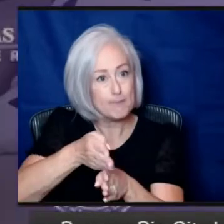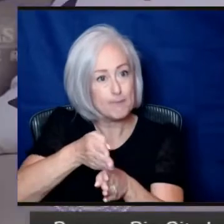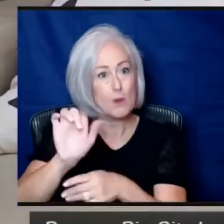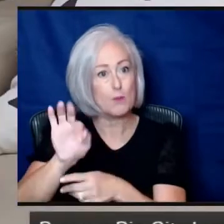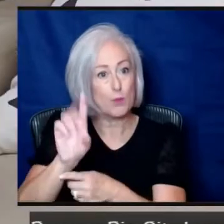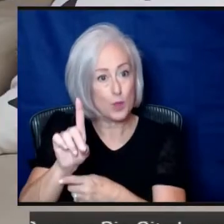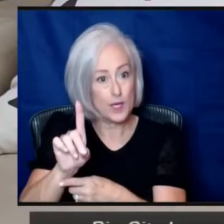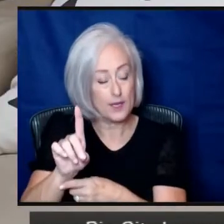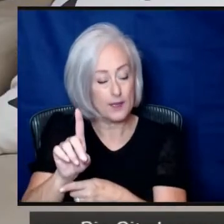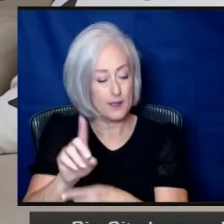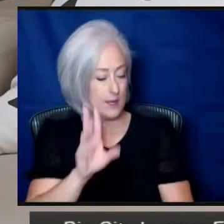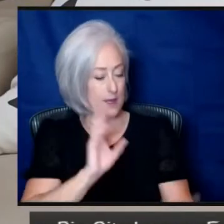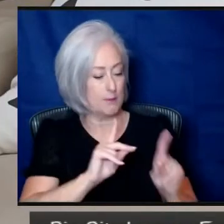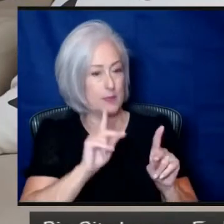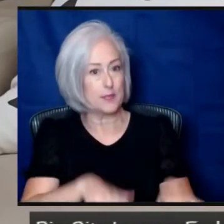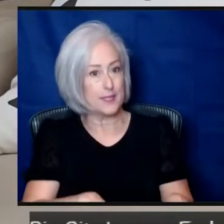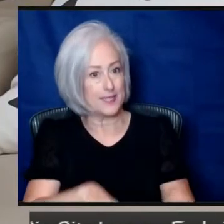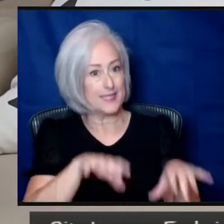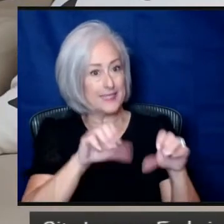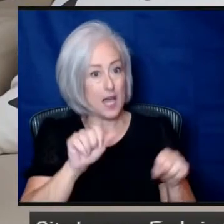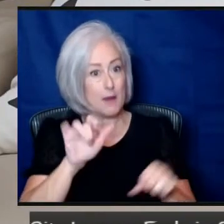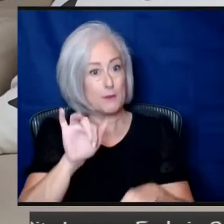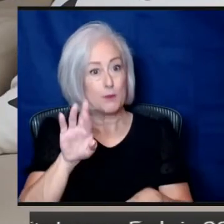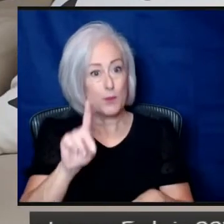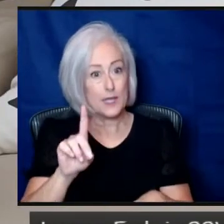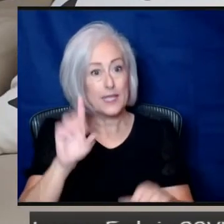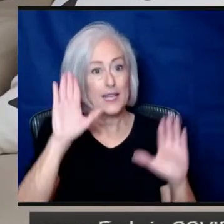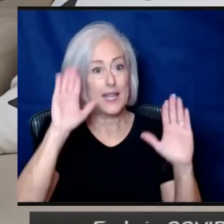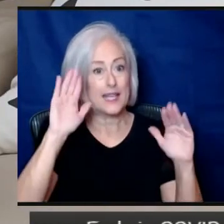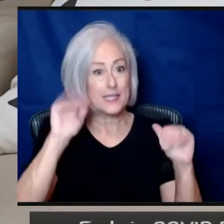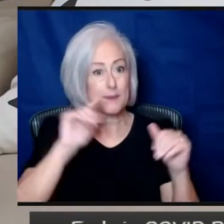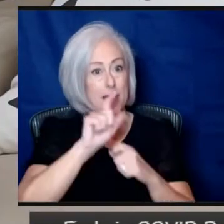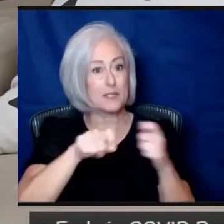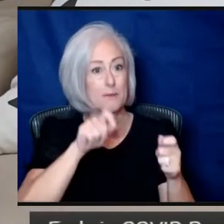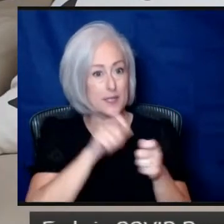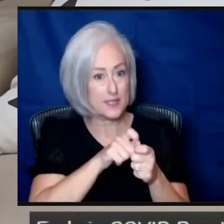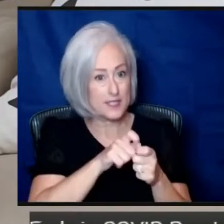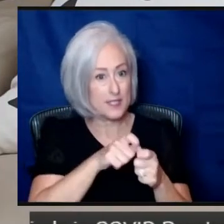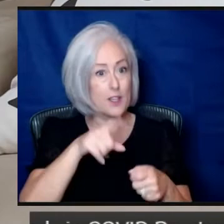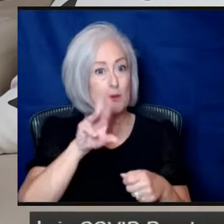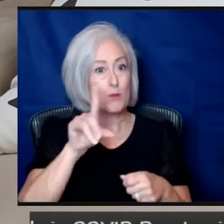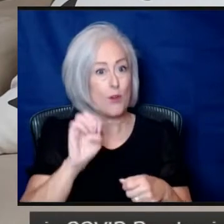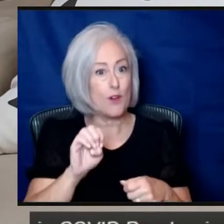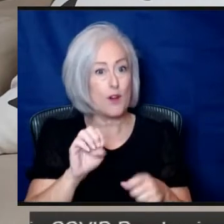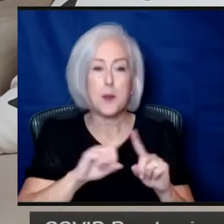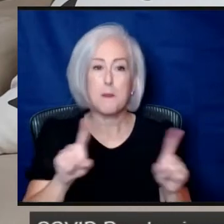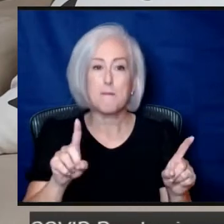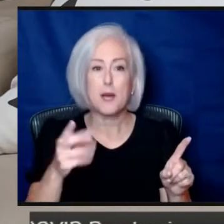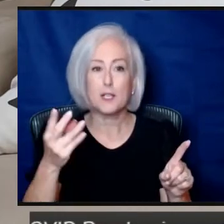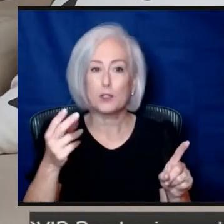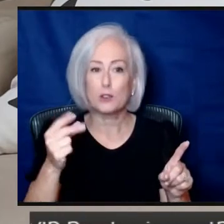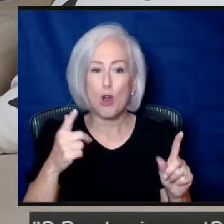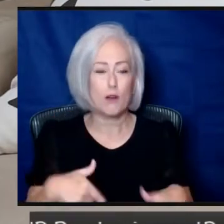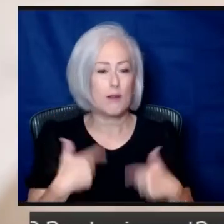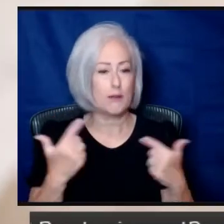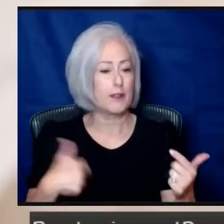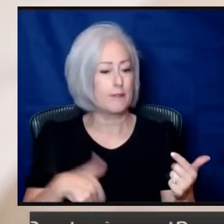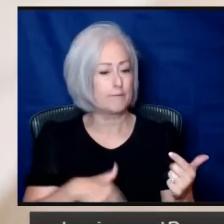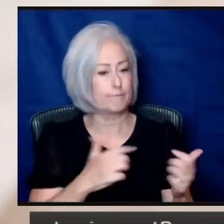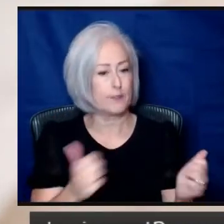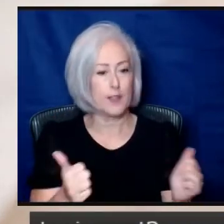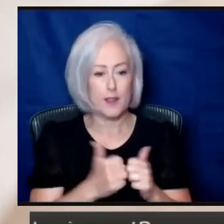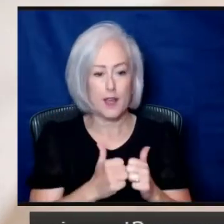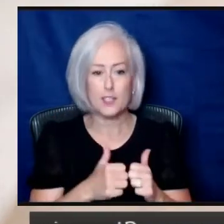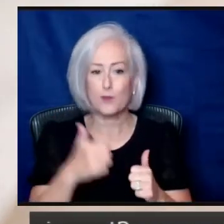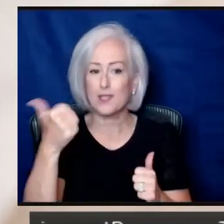certain characteristic profile from that animal. And really, dogs have lived with us for 10,000 years. They've been watching and learning from